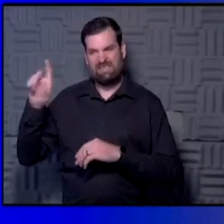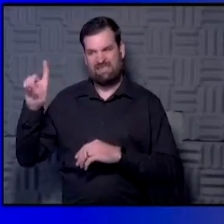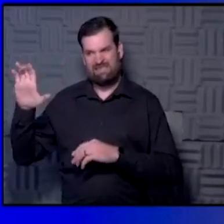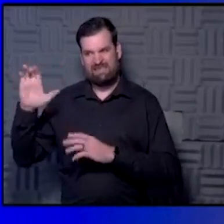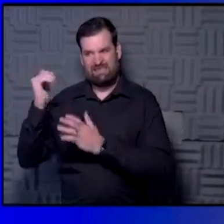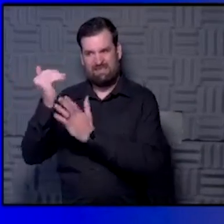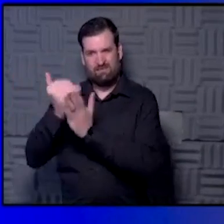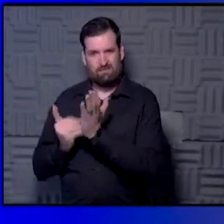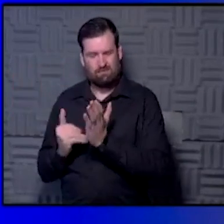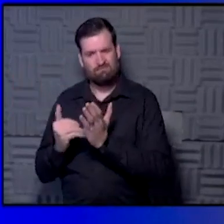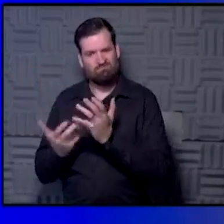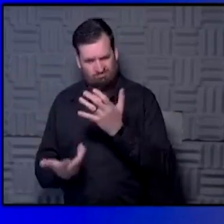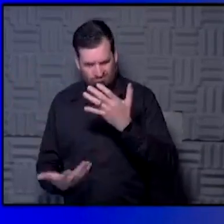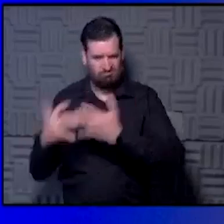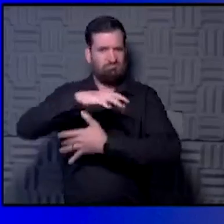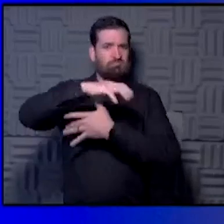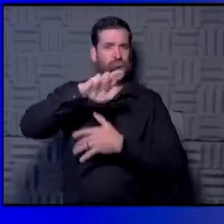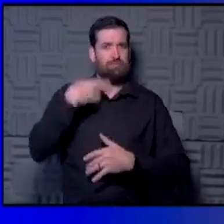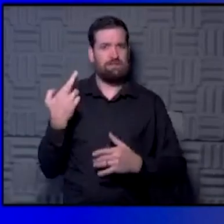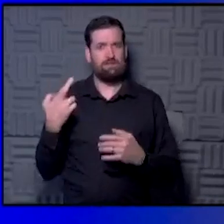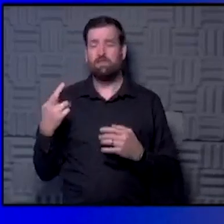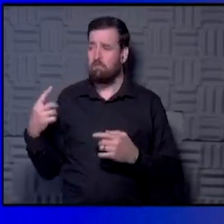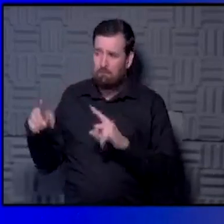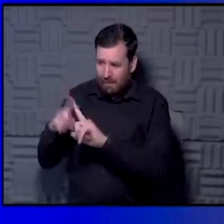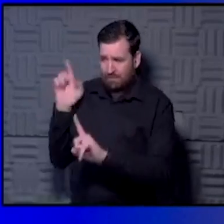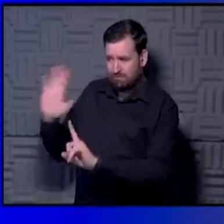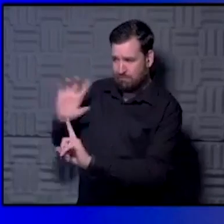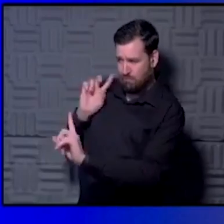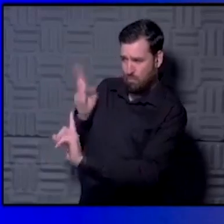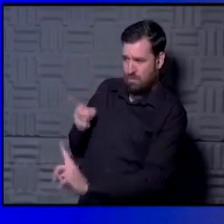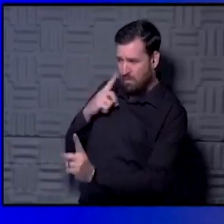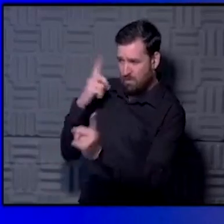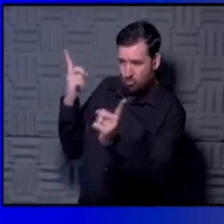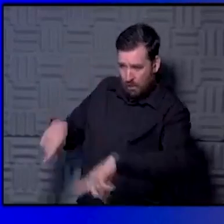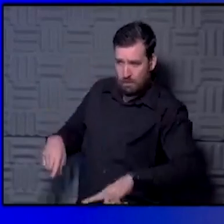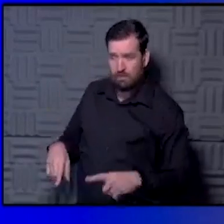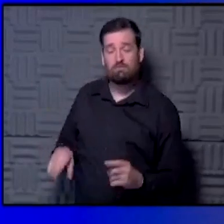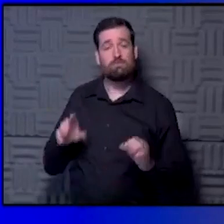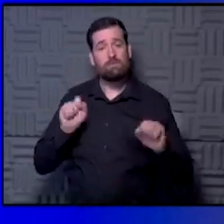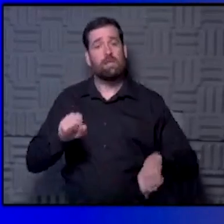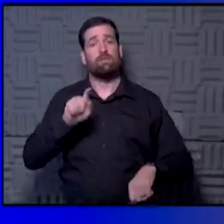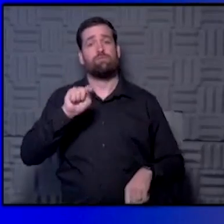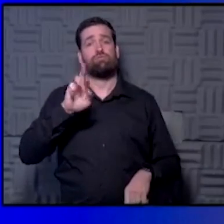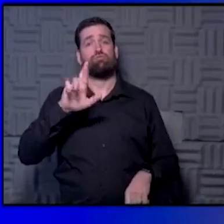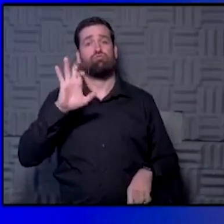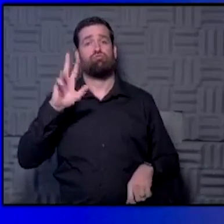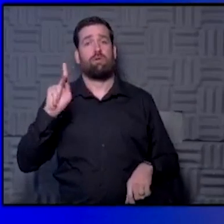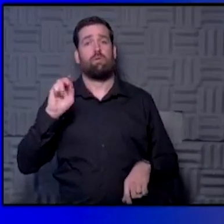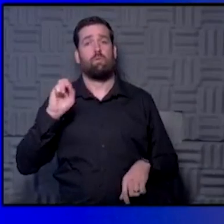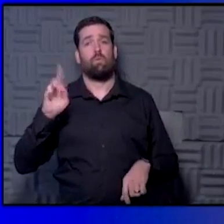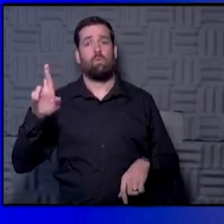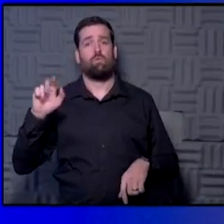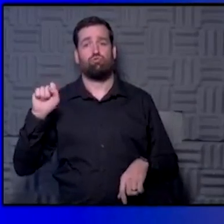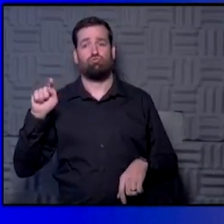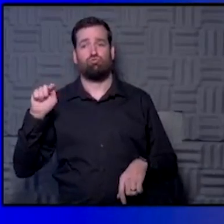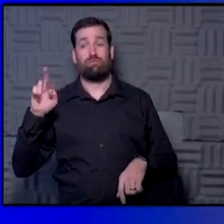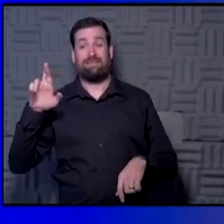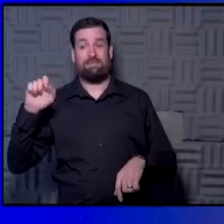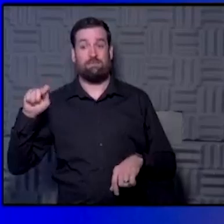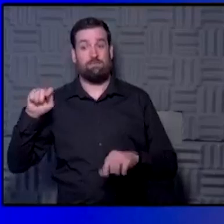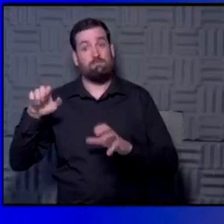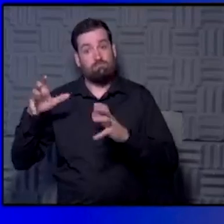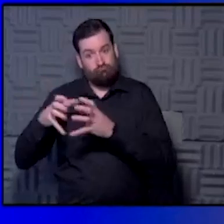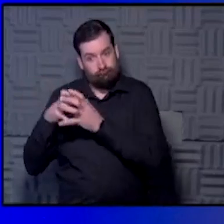to your point, I would agree with that. If you can go trick-or-treating or if your children can go with people who are in their